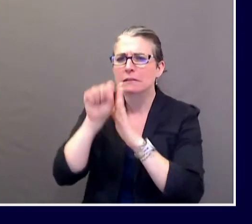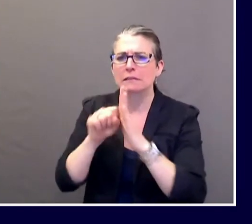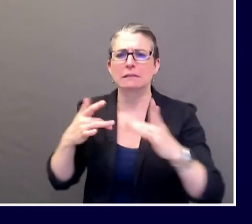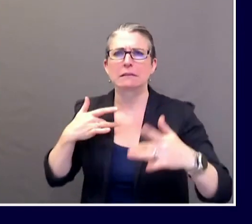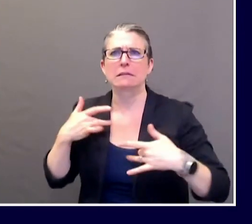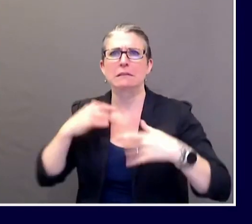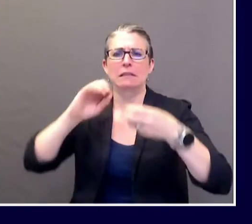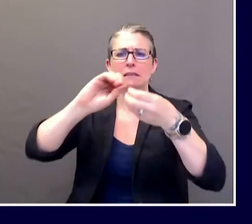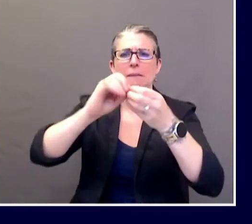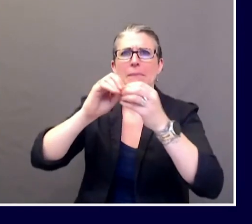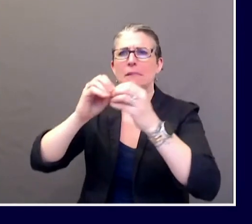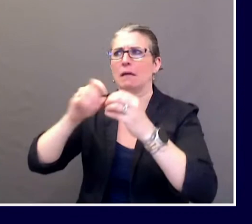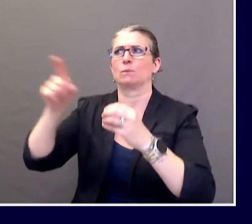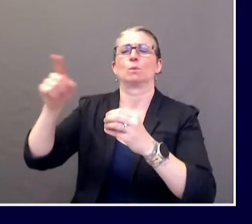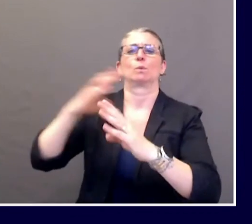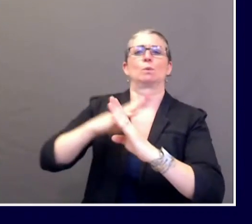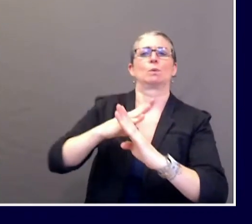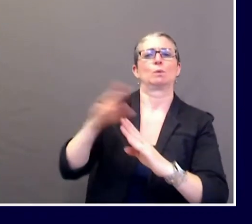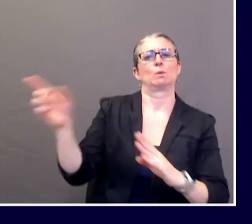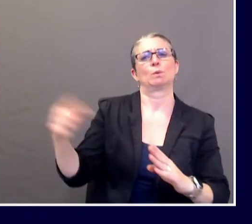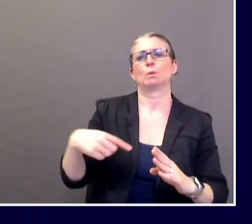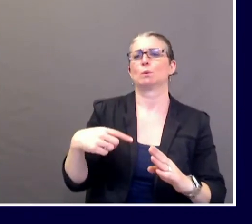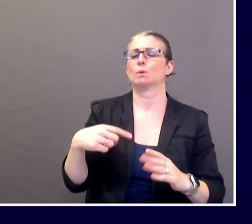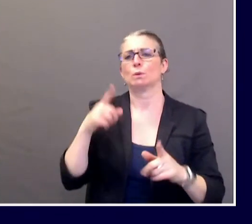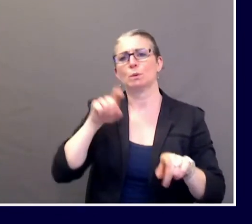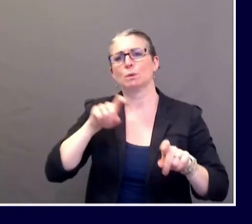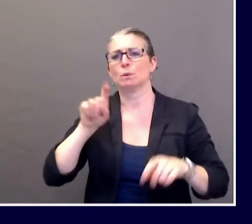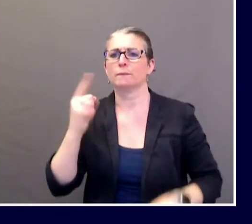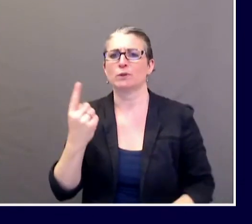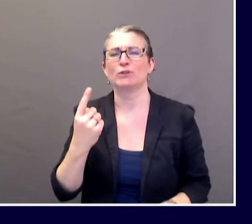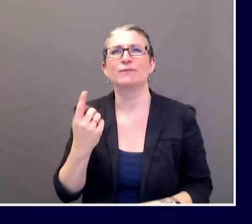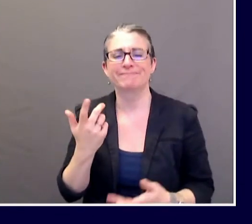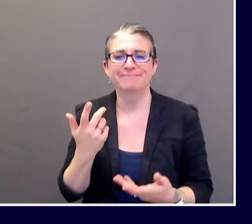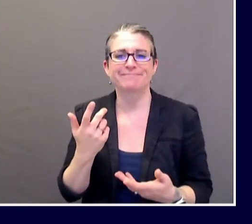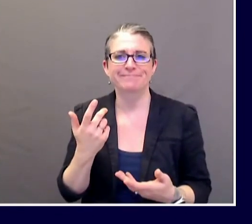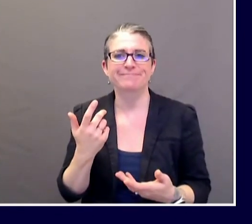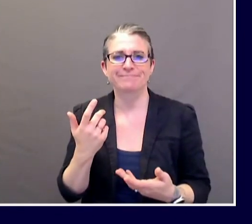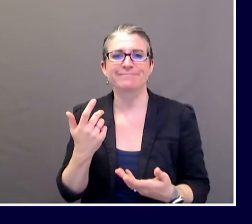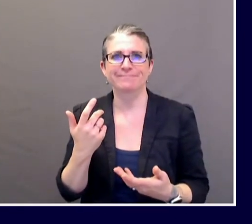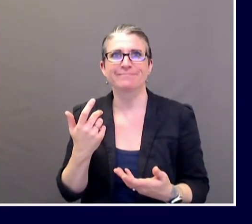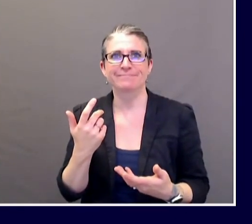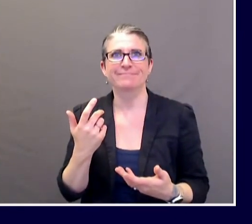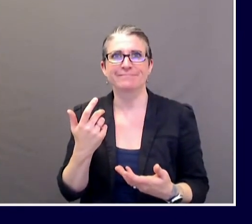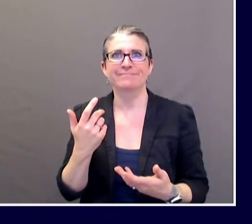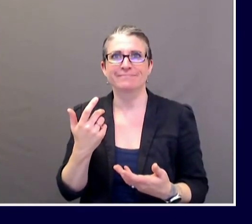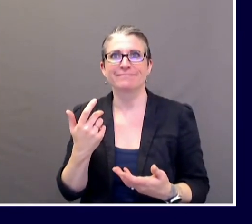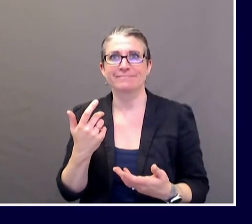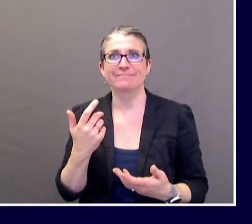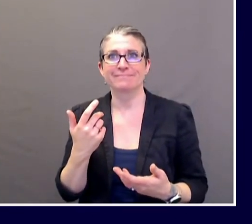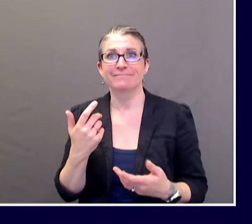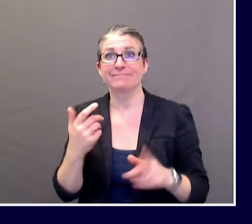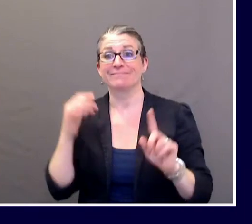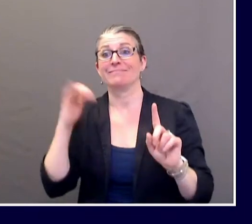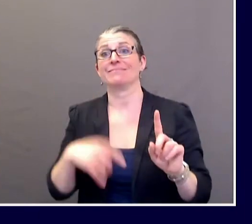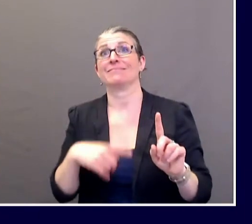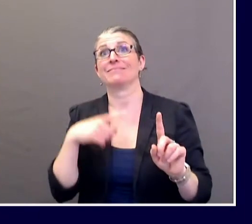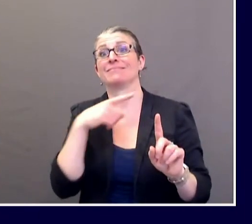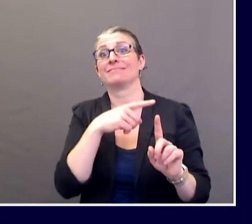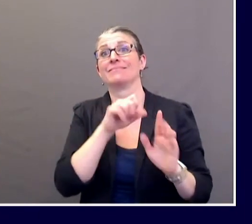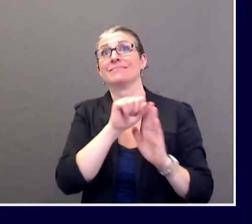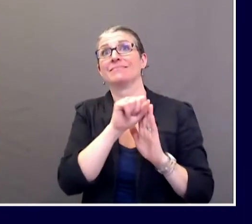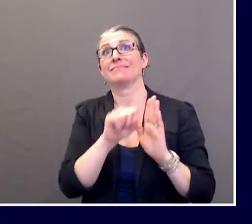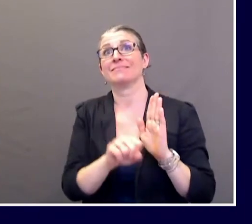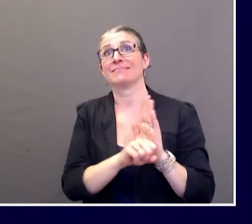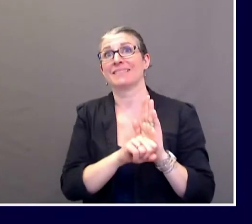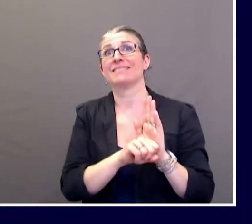uncontrolled spread of the virus driven predominantly by variants. Right now, thankfully, there's not really a state that meets that